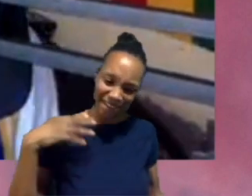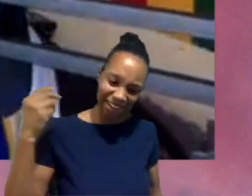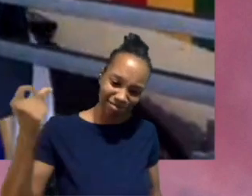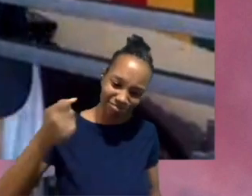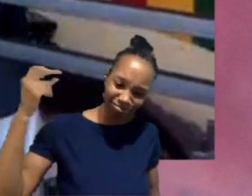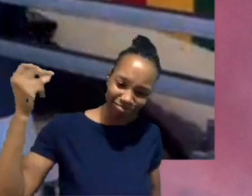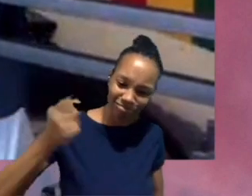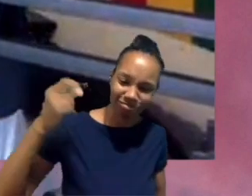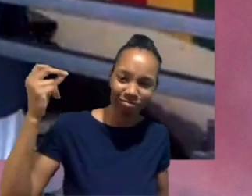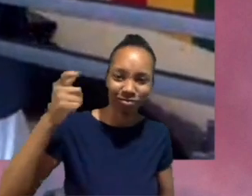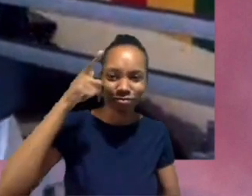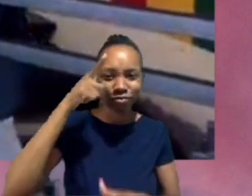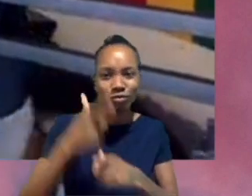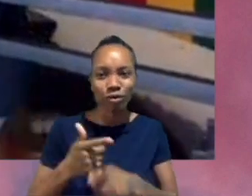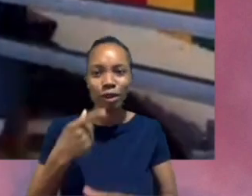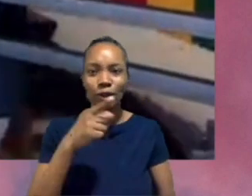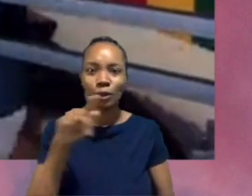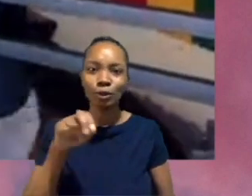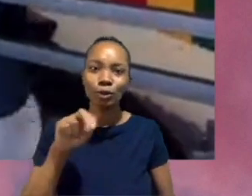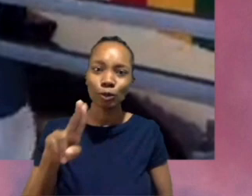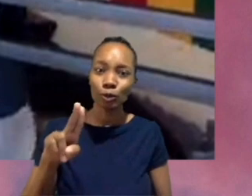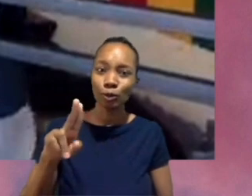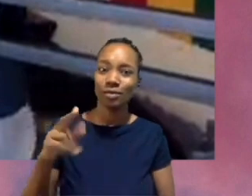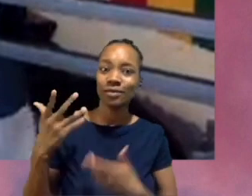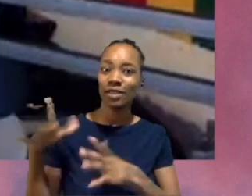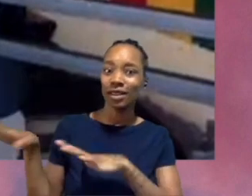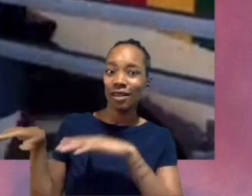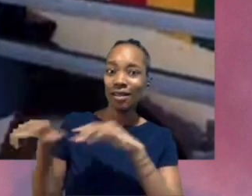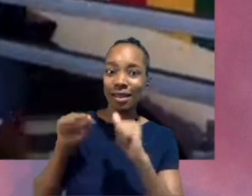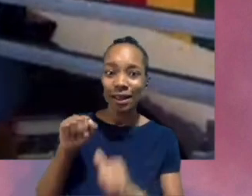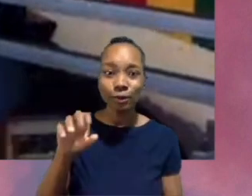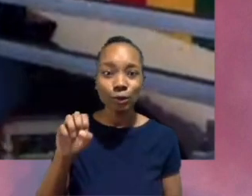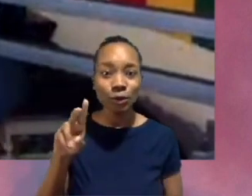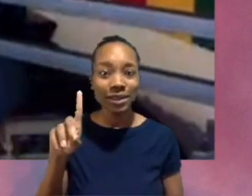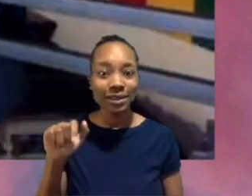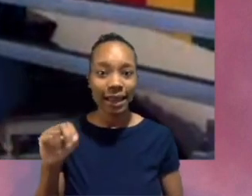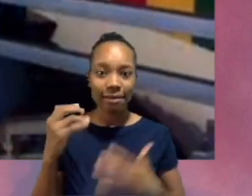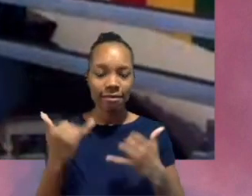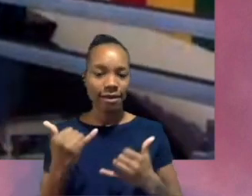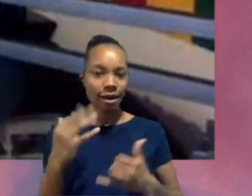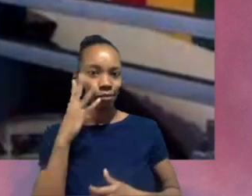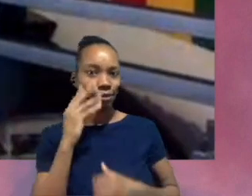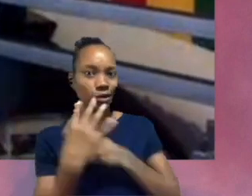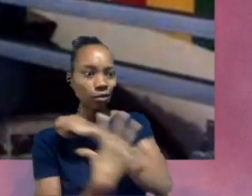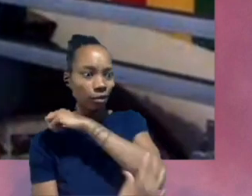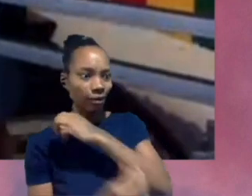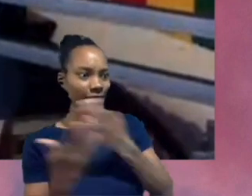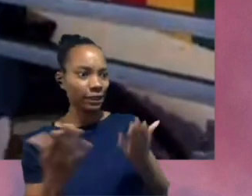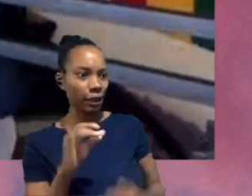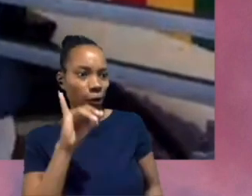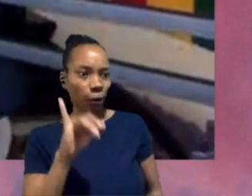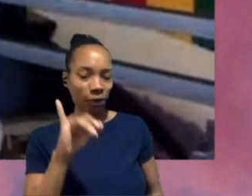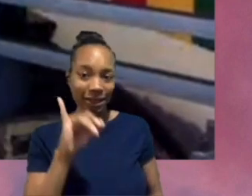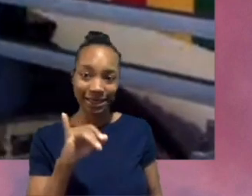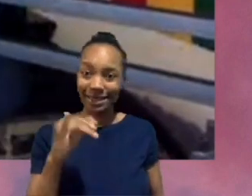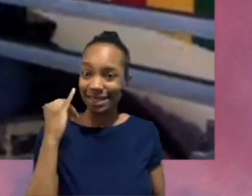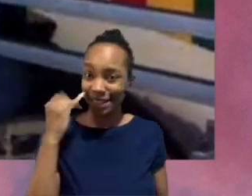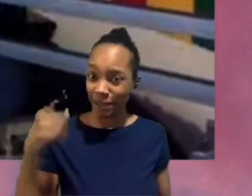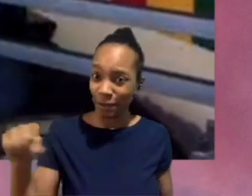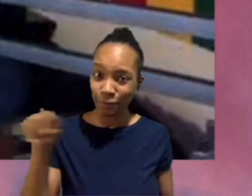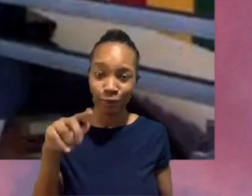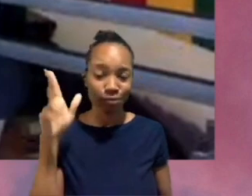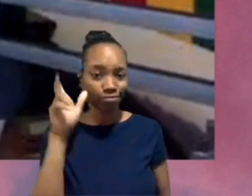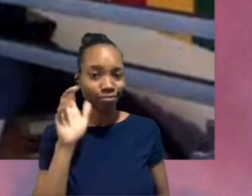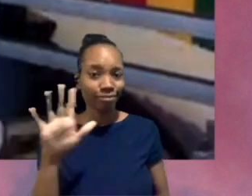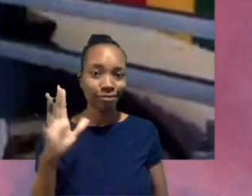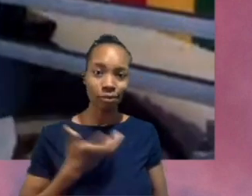in Sudan to be poor in Oakland. Man, if y'all heard Zoo say something, you better let him know in the comments. Shouts out to the